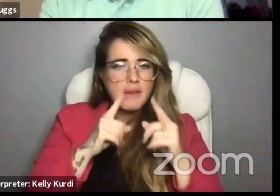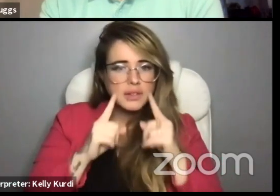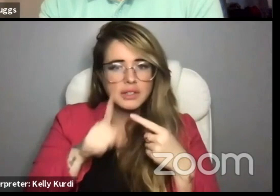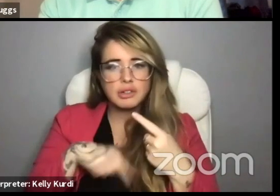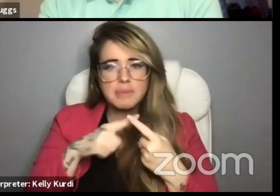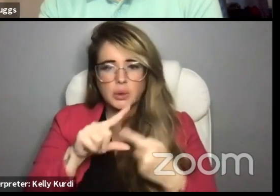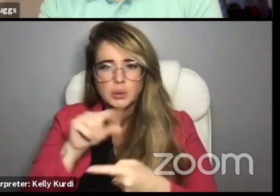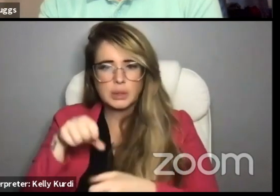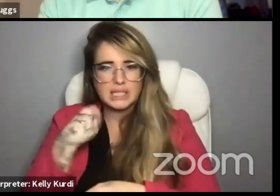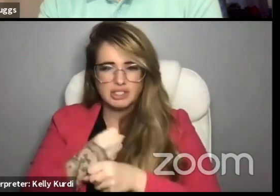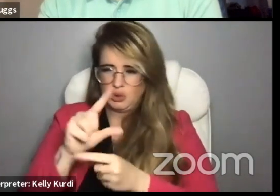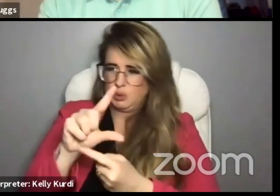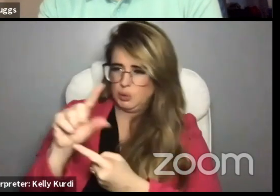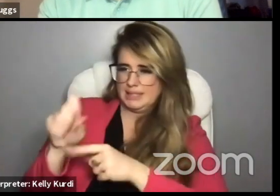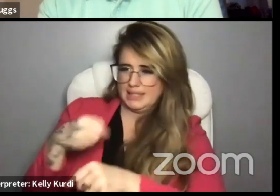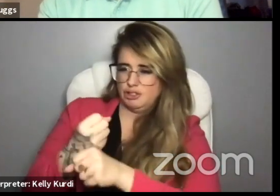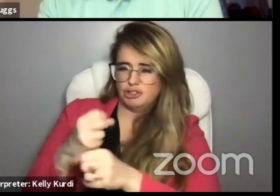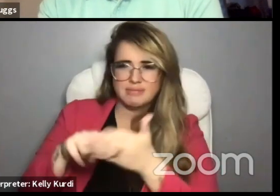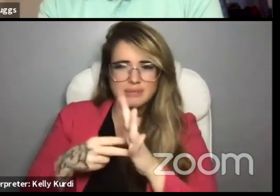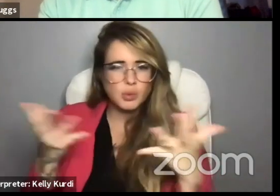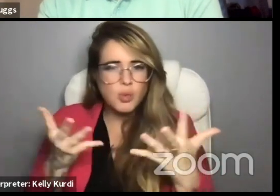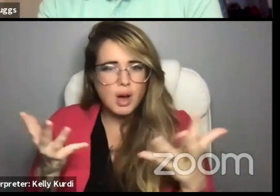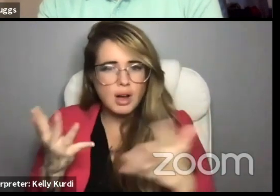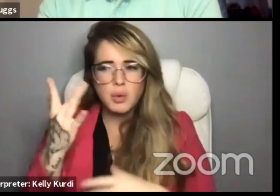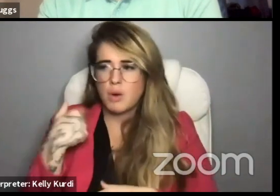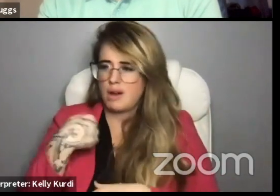What does 20 years mean? Why is it that we mark